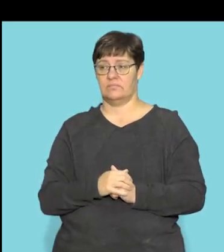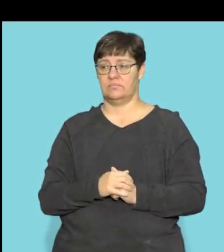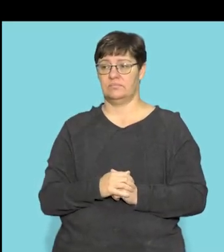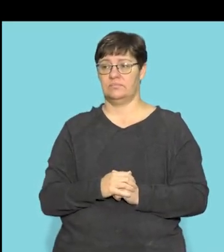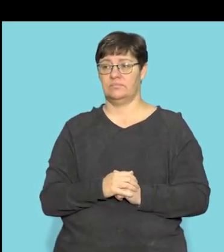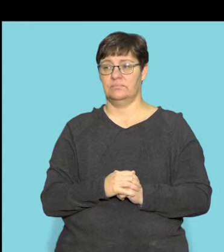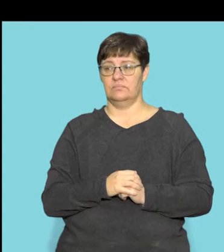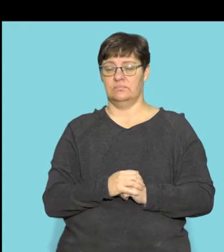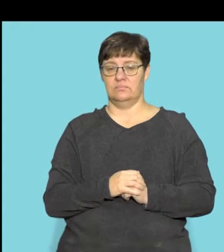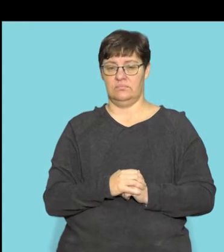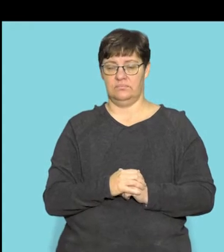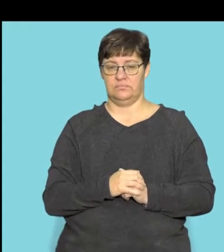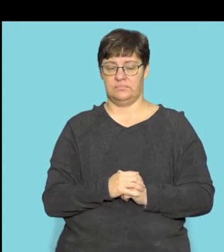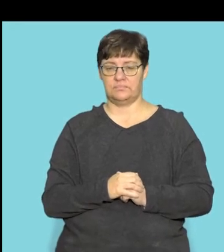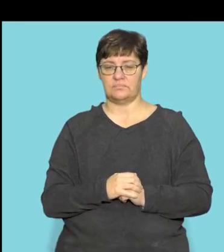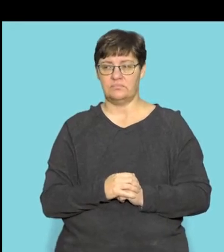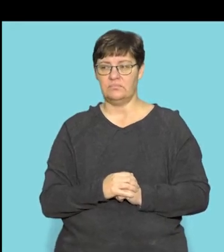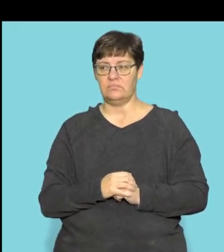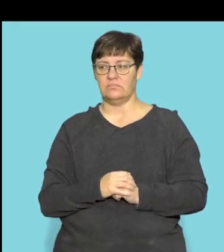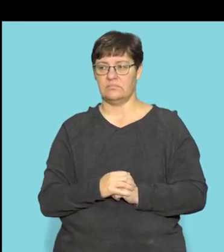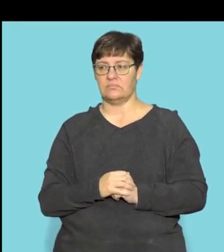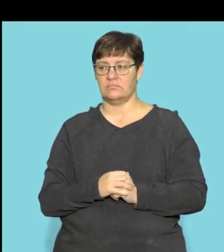52,105. So this will be